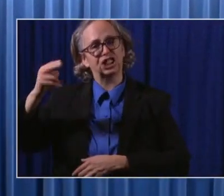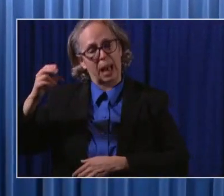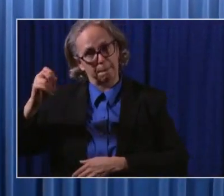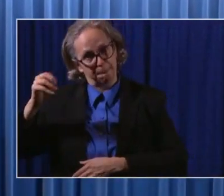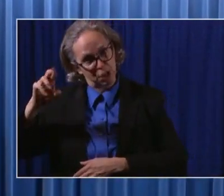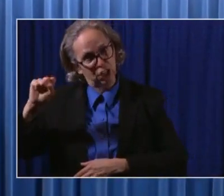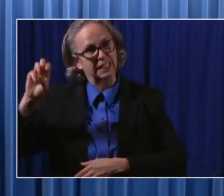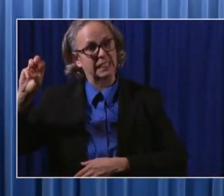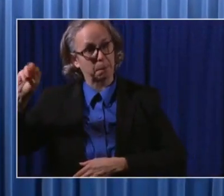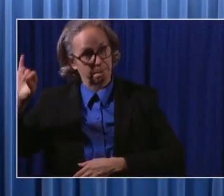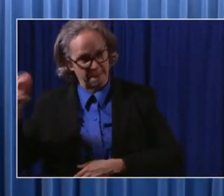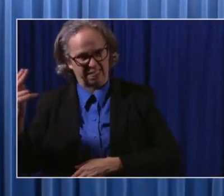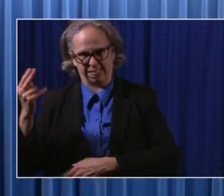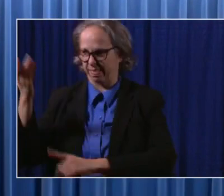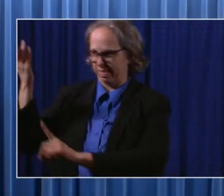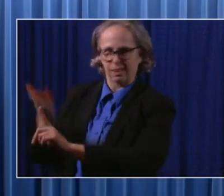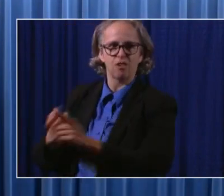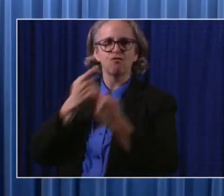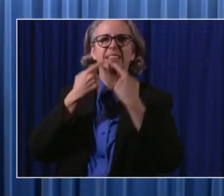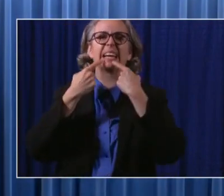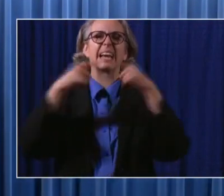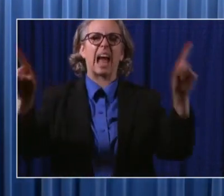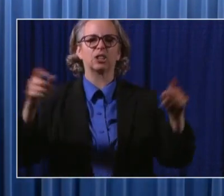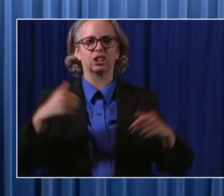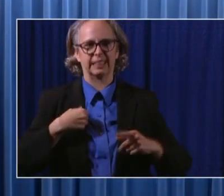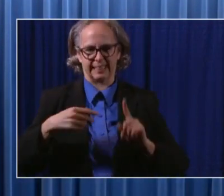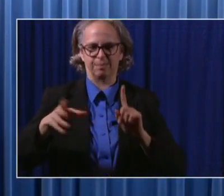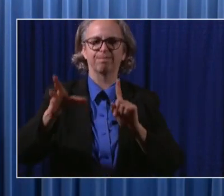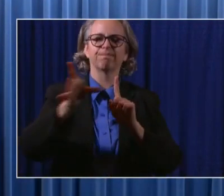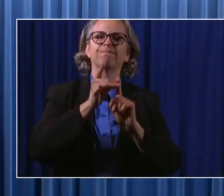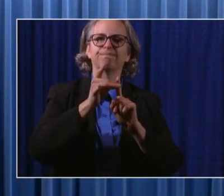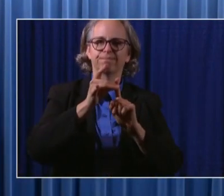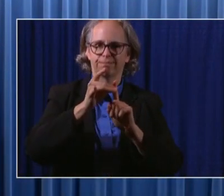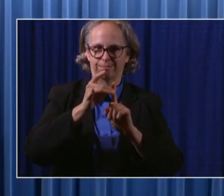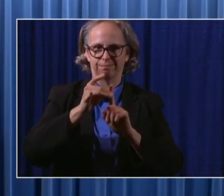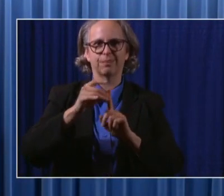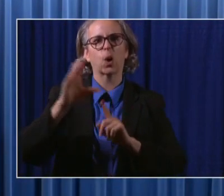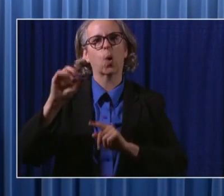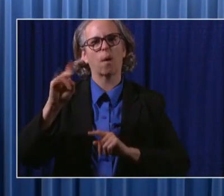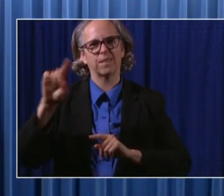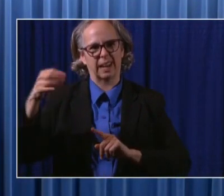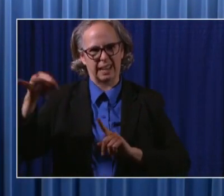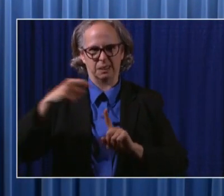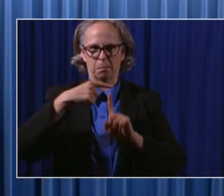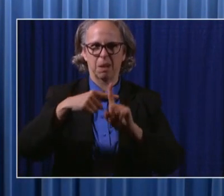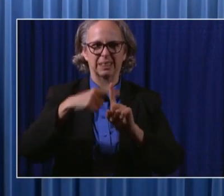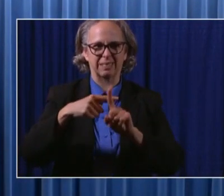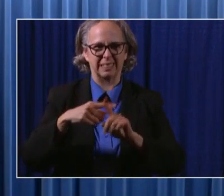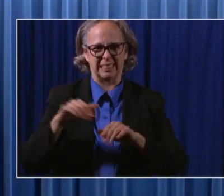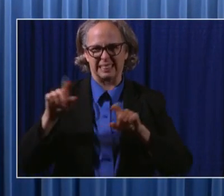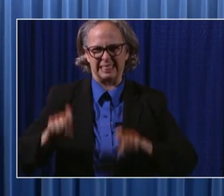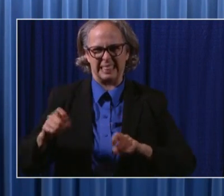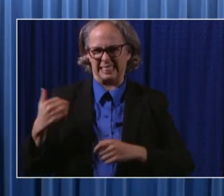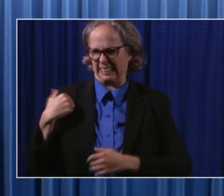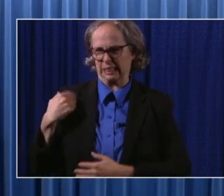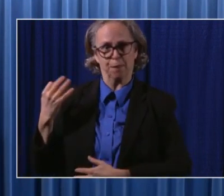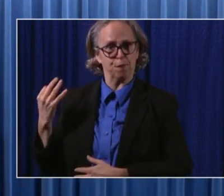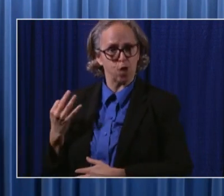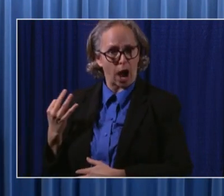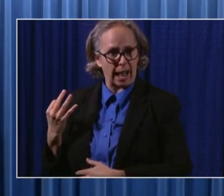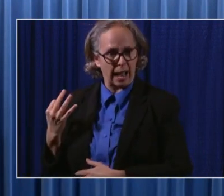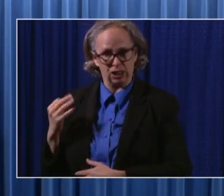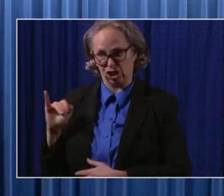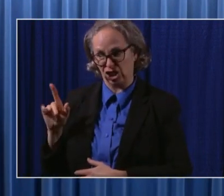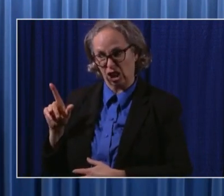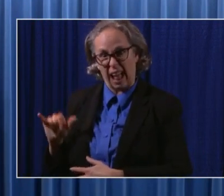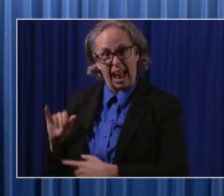Director Chambers-Smith was tested on Friday, July 24th, after she began not feeling very well. She